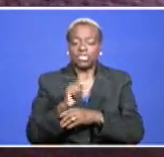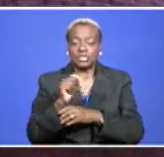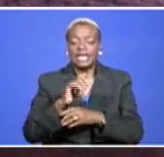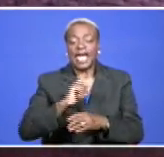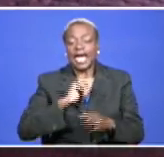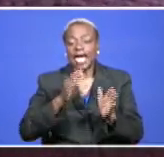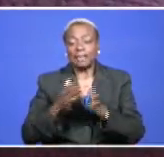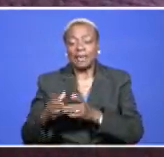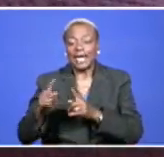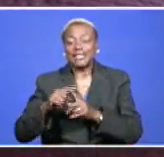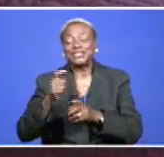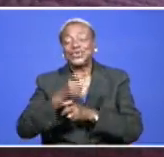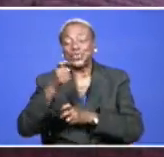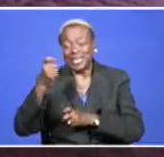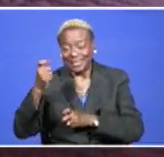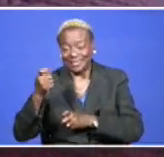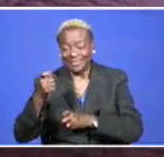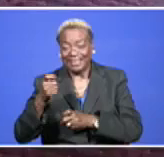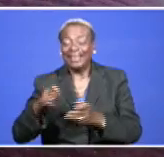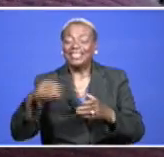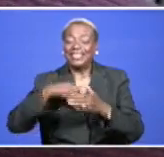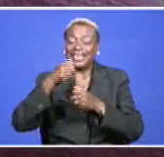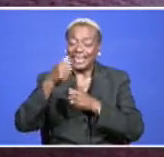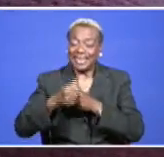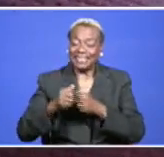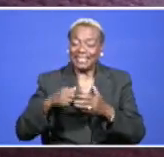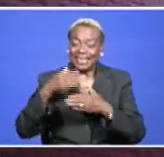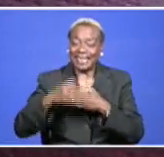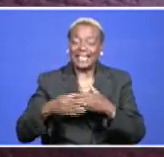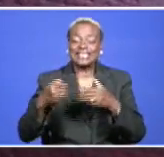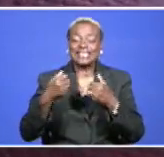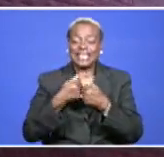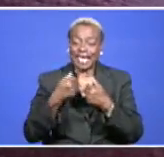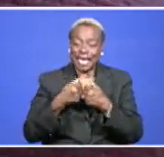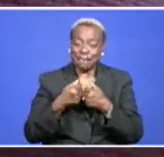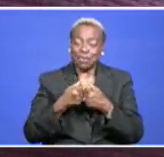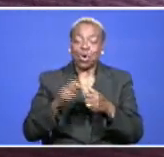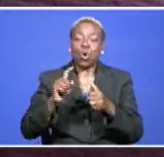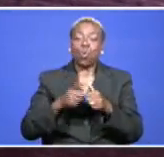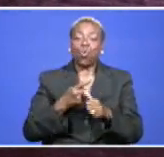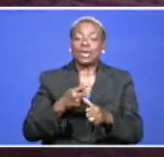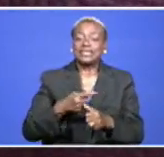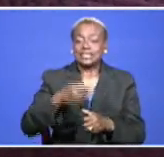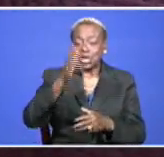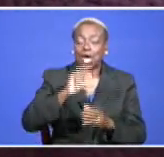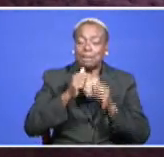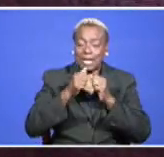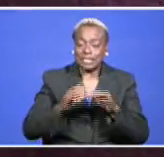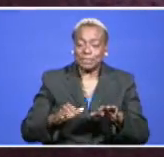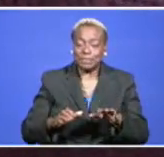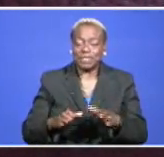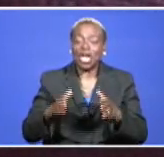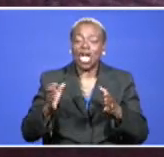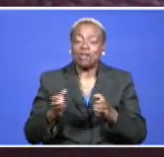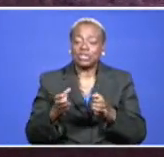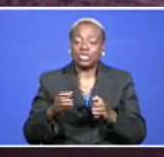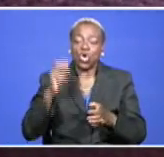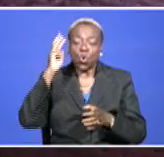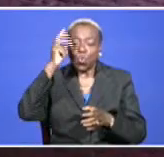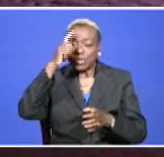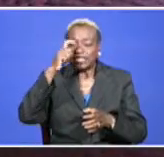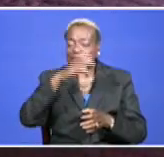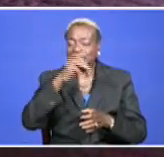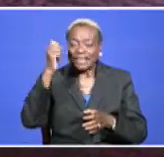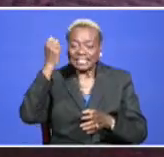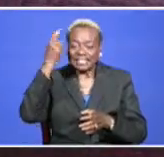plan to do is win. All right. Once God bless us with the courage, wisdom, knowledge, and understanding to play this game, our boys will be